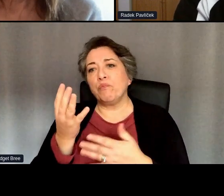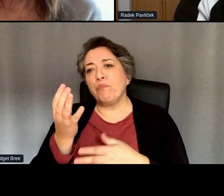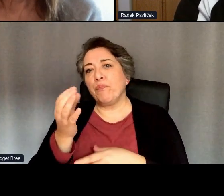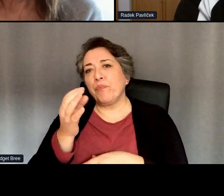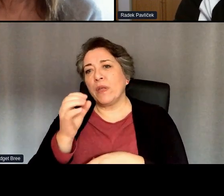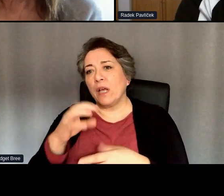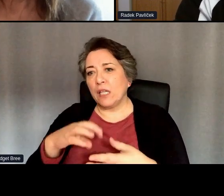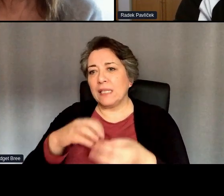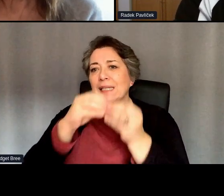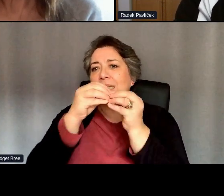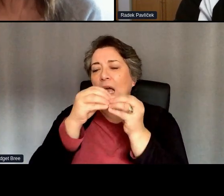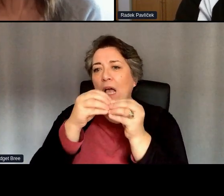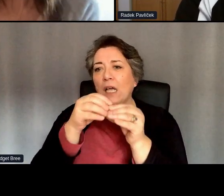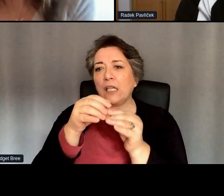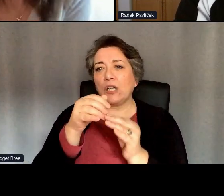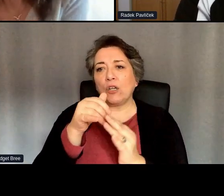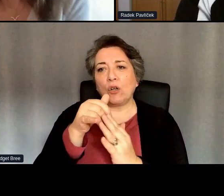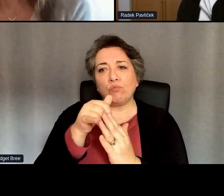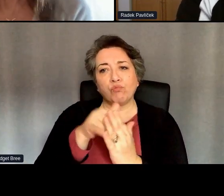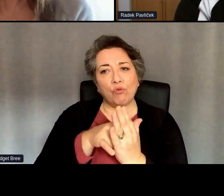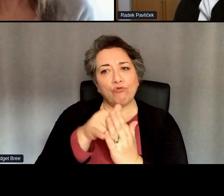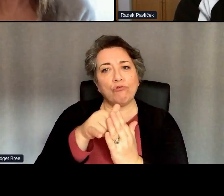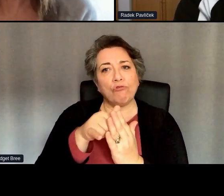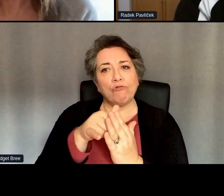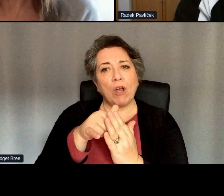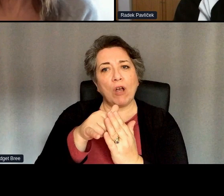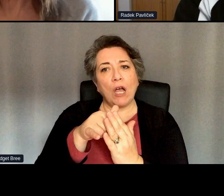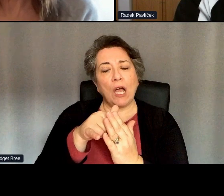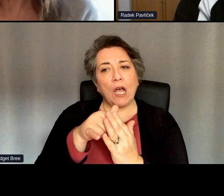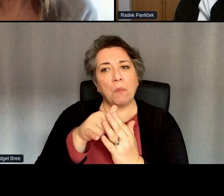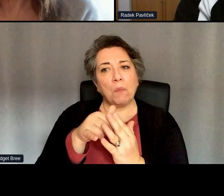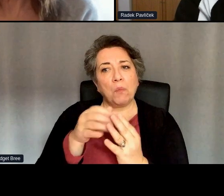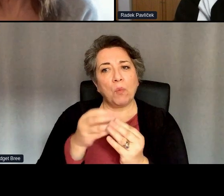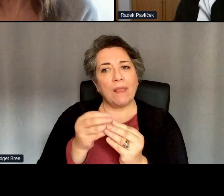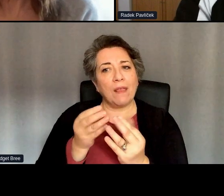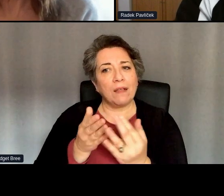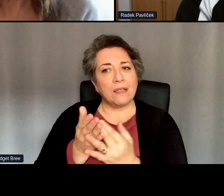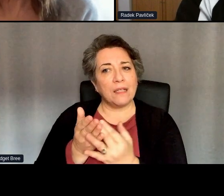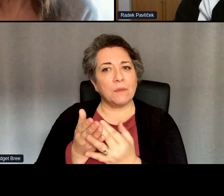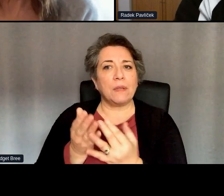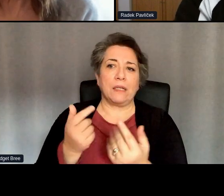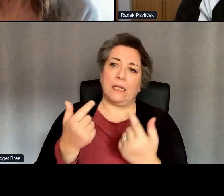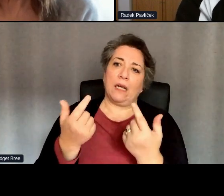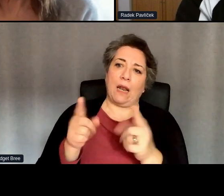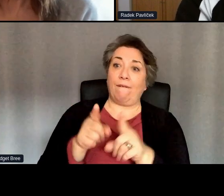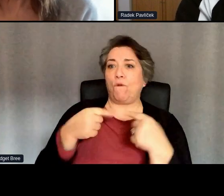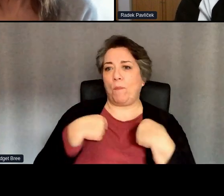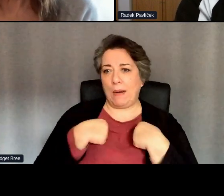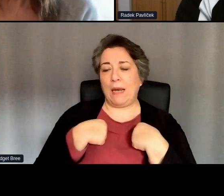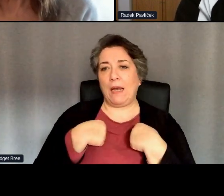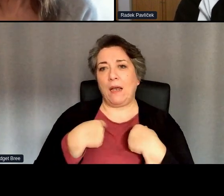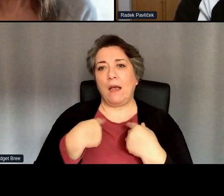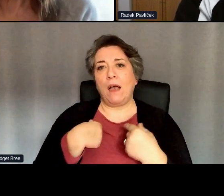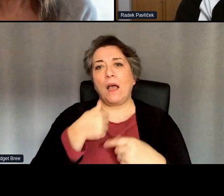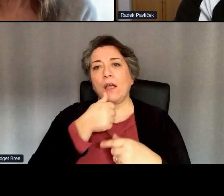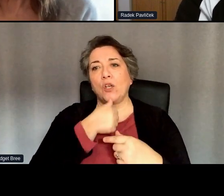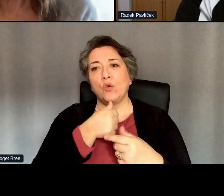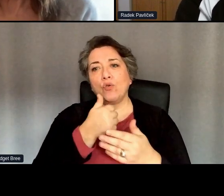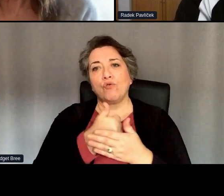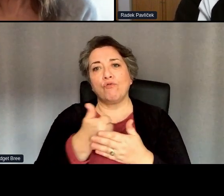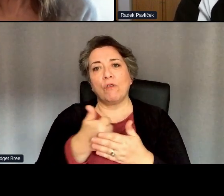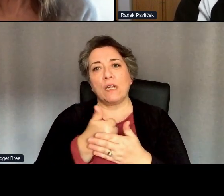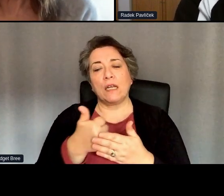regarding digital accessibility, as is in my case, so I use very often